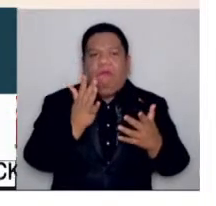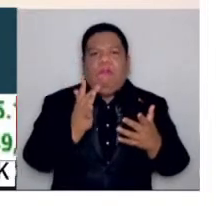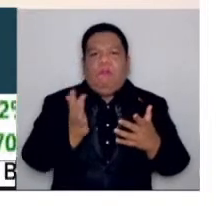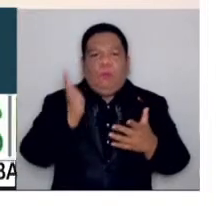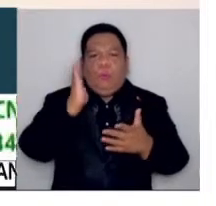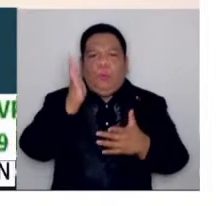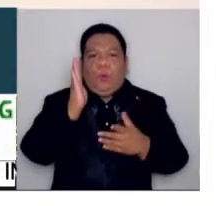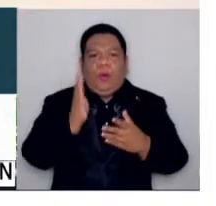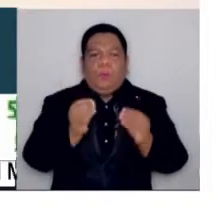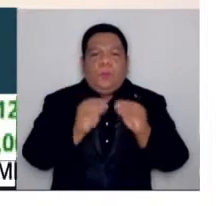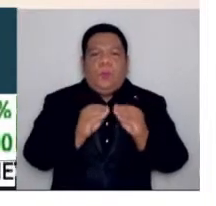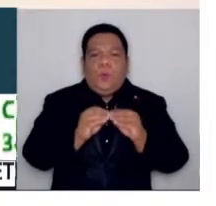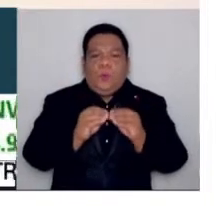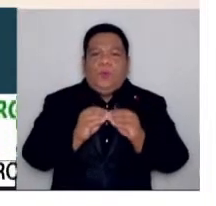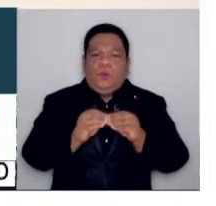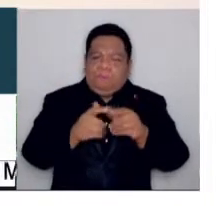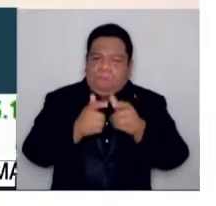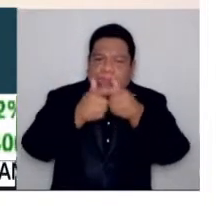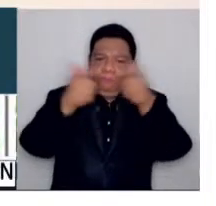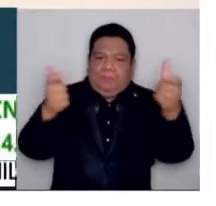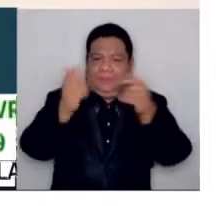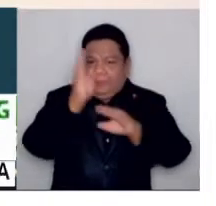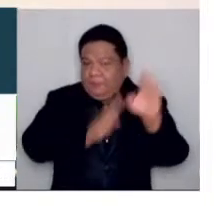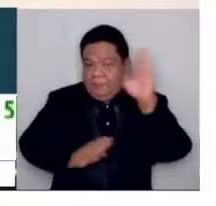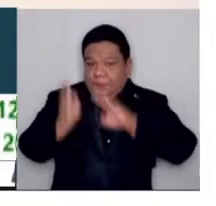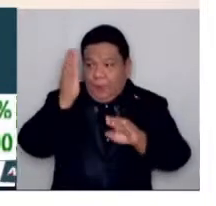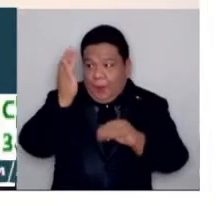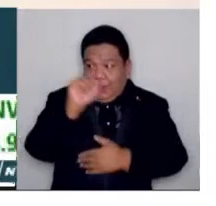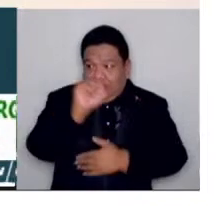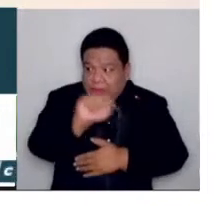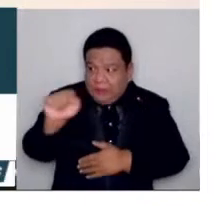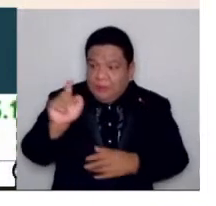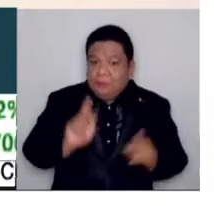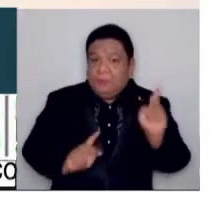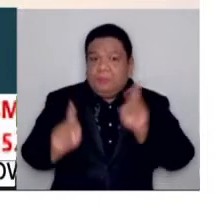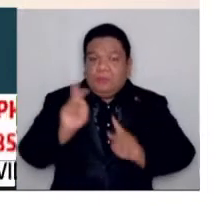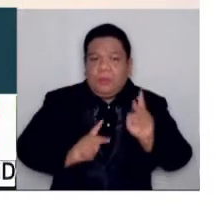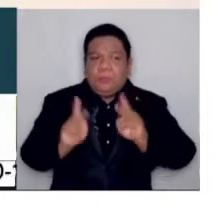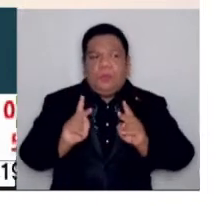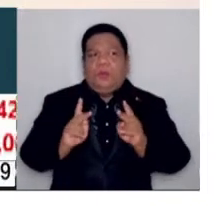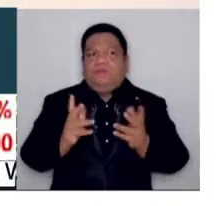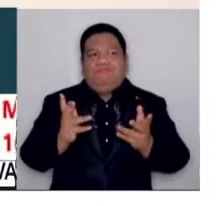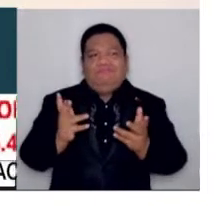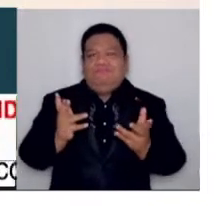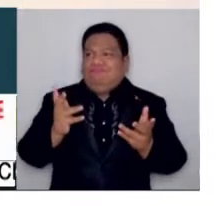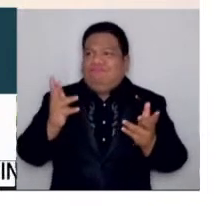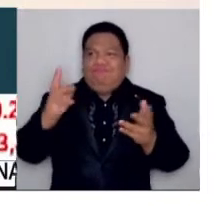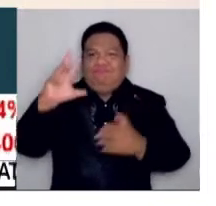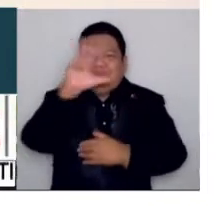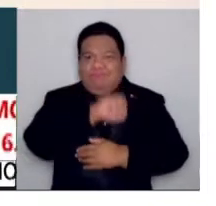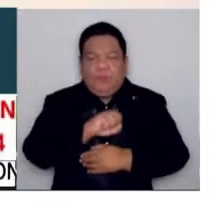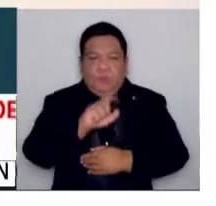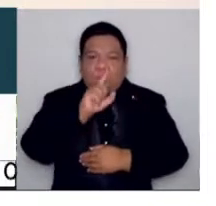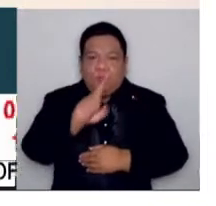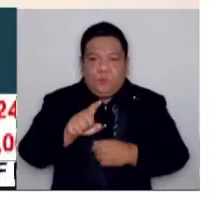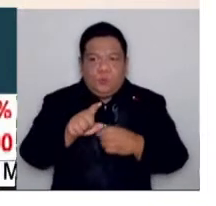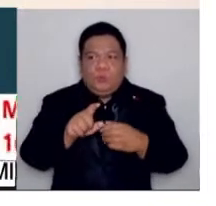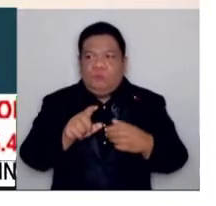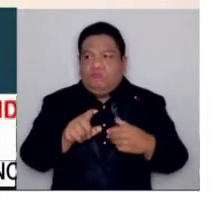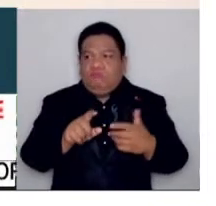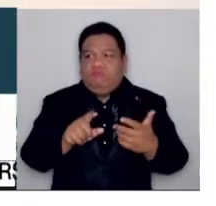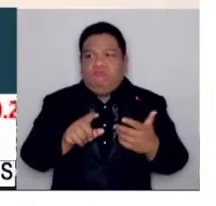it is actually going to be a big problem because they are the people who will not be able to really afford